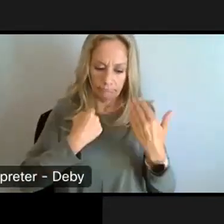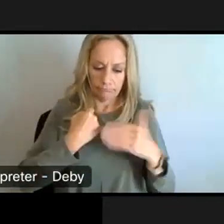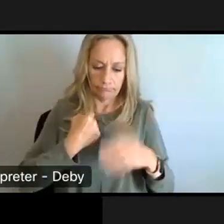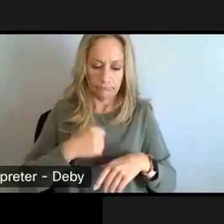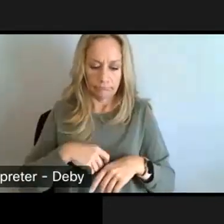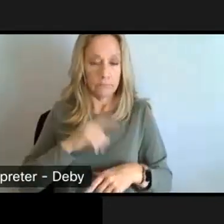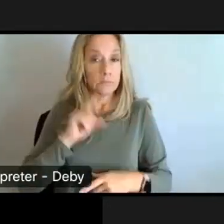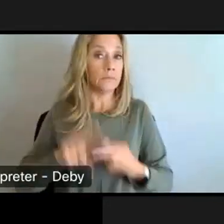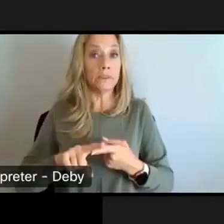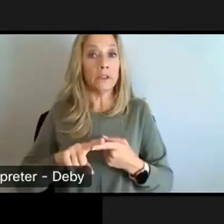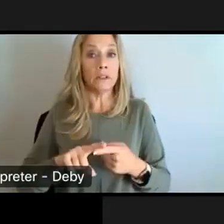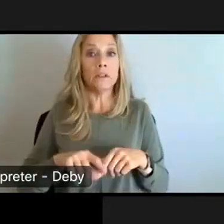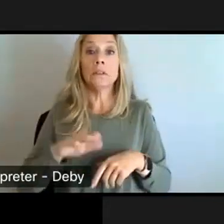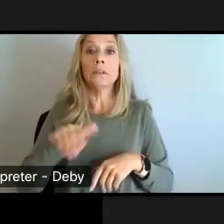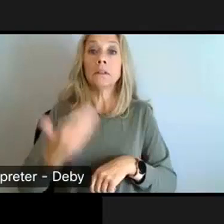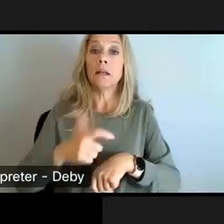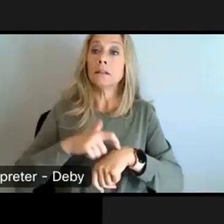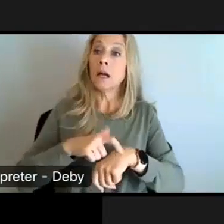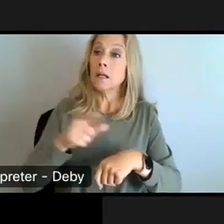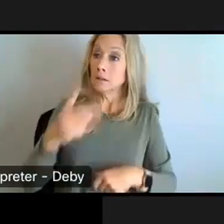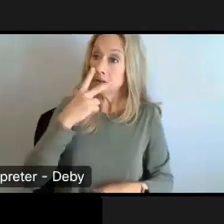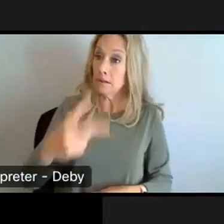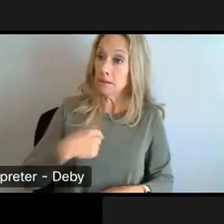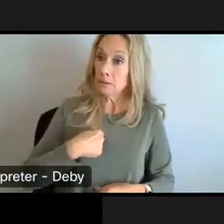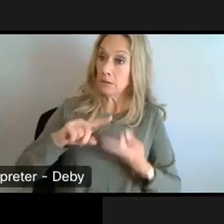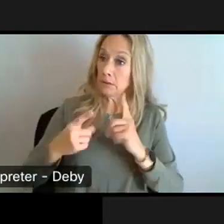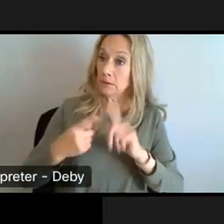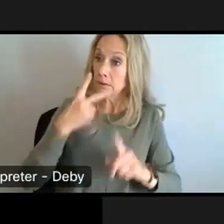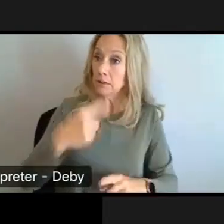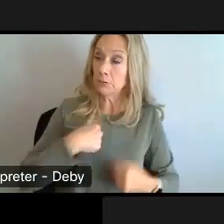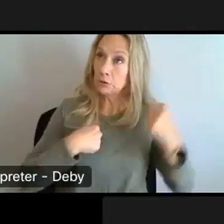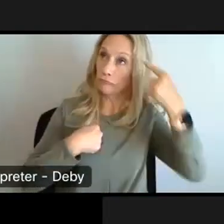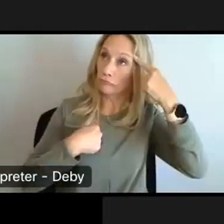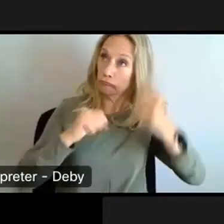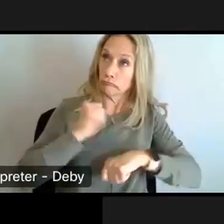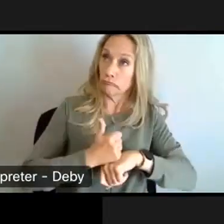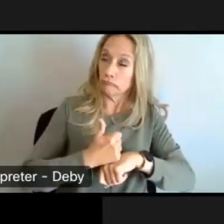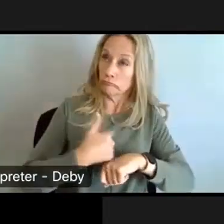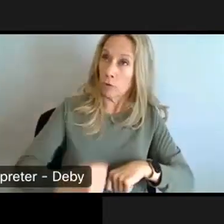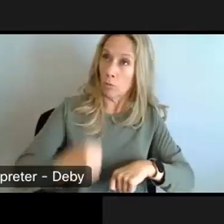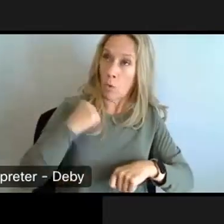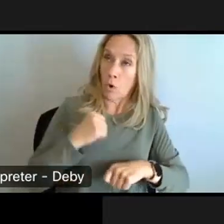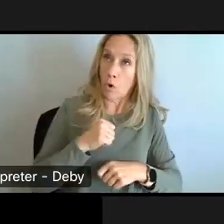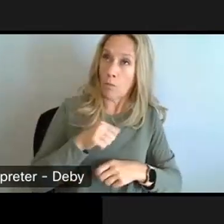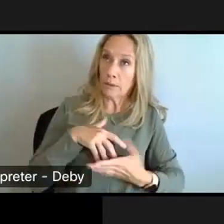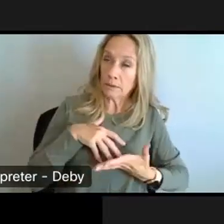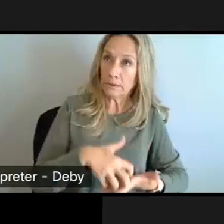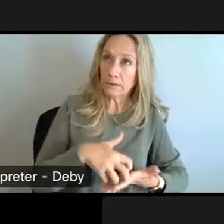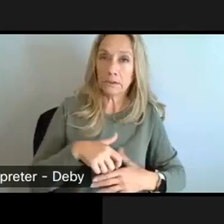okay, the next time my guys see me, the next time my friends see me, I will not be in this condition. I'll not be this weak,